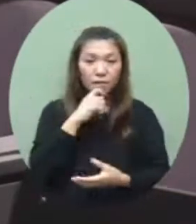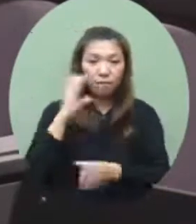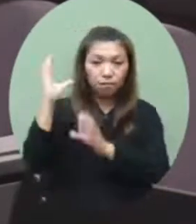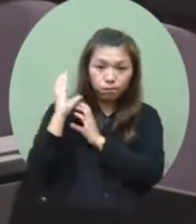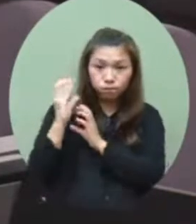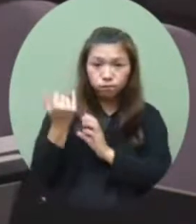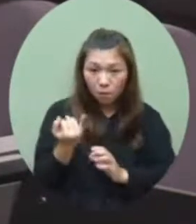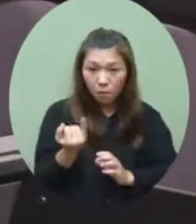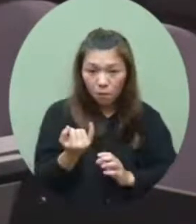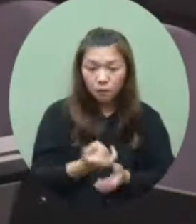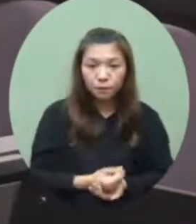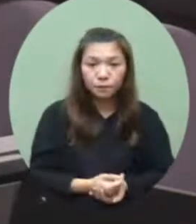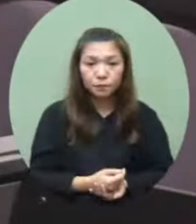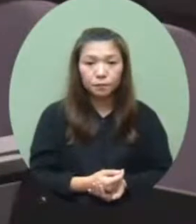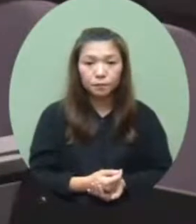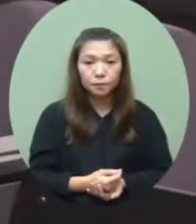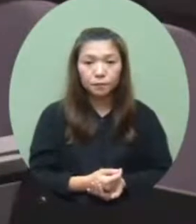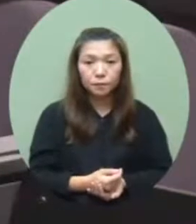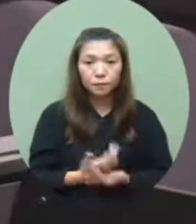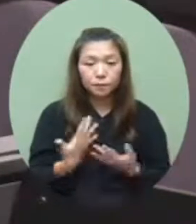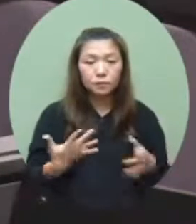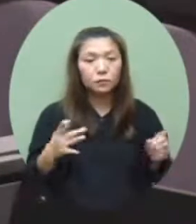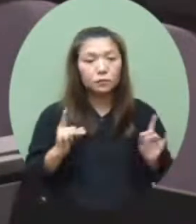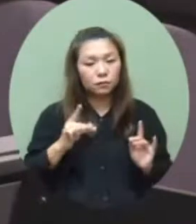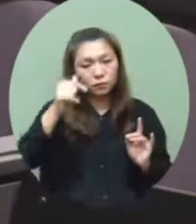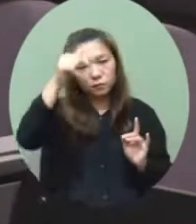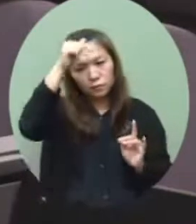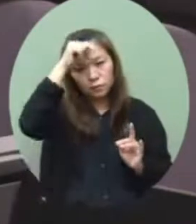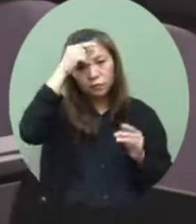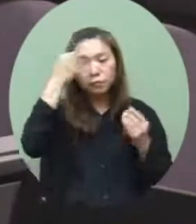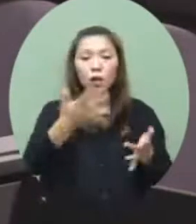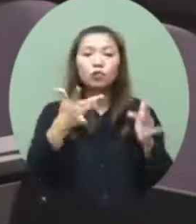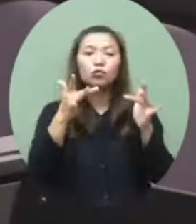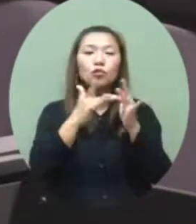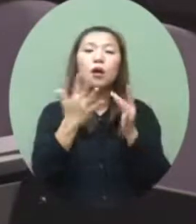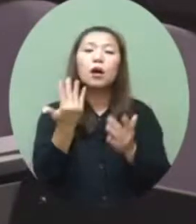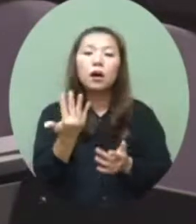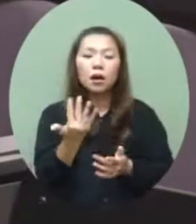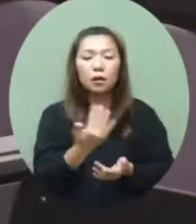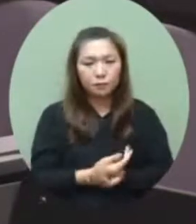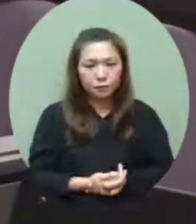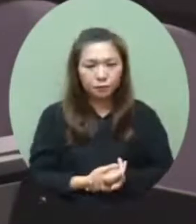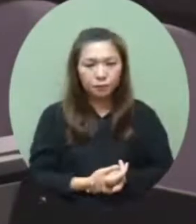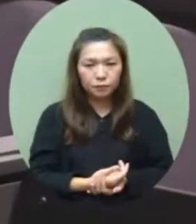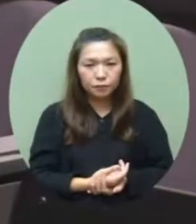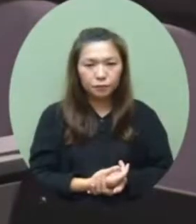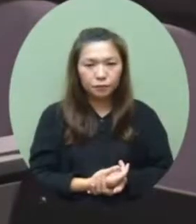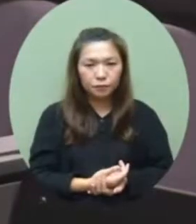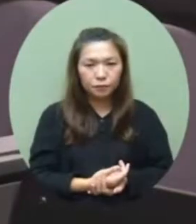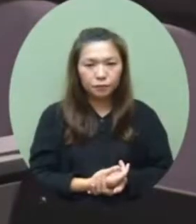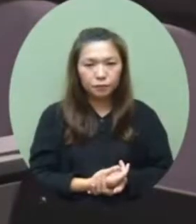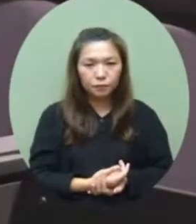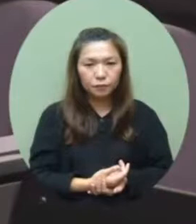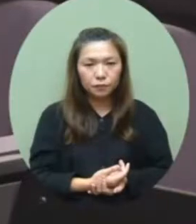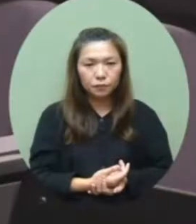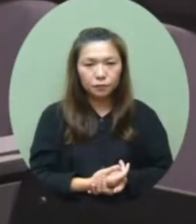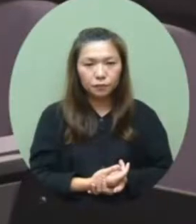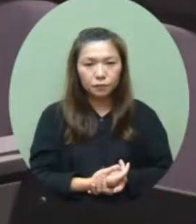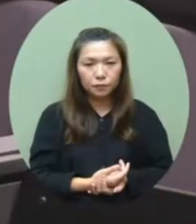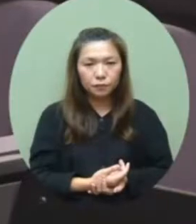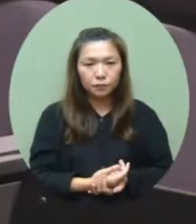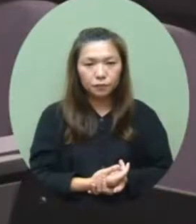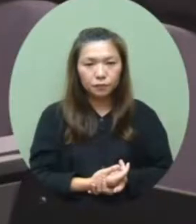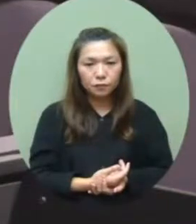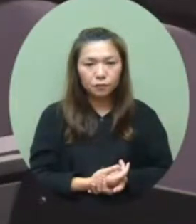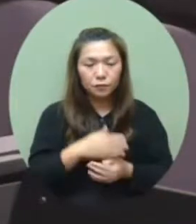the private hospitals? And you mentioned the proportion of subvariants is increasing. So